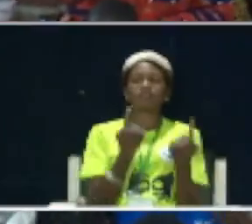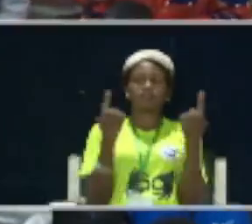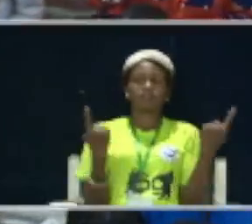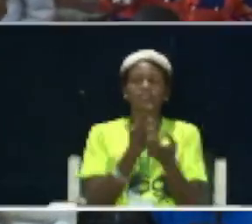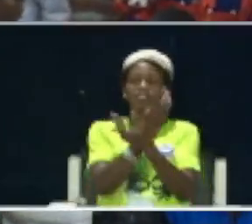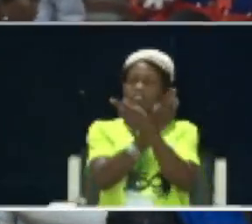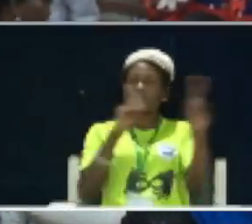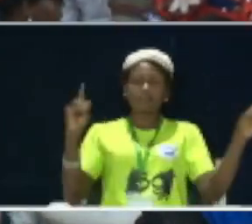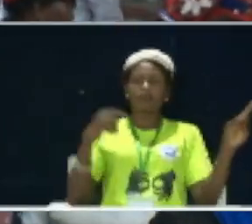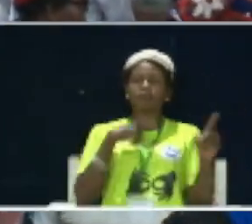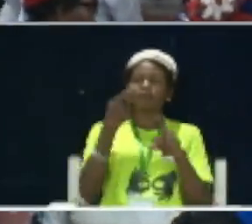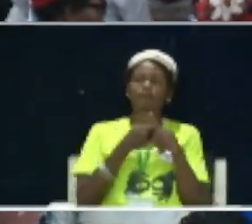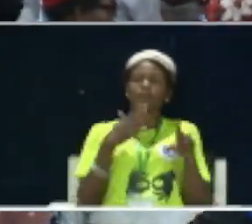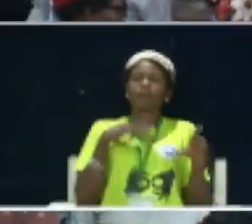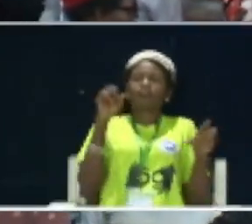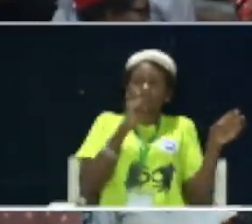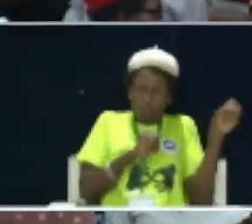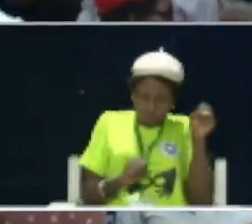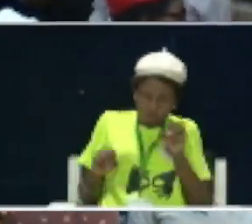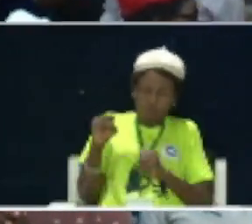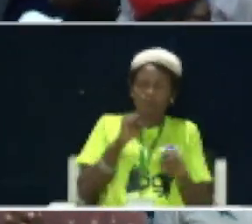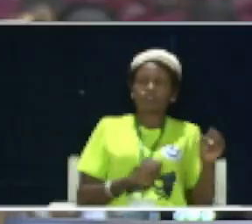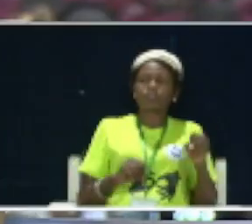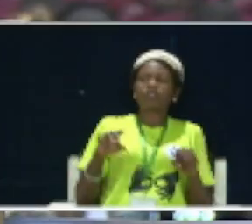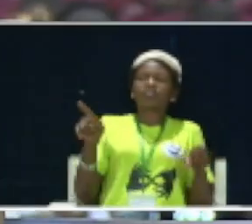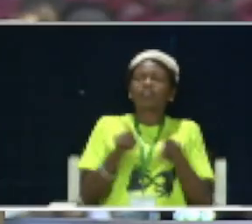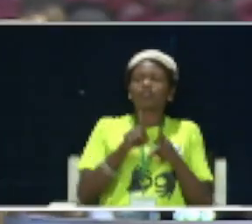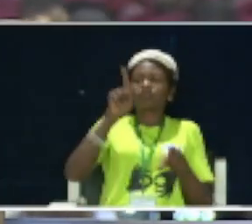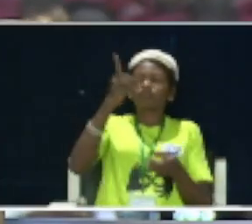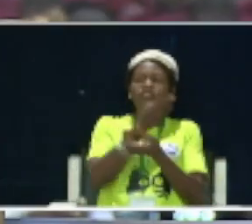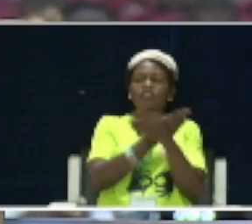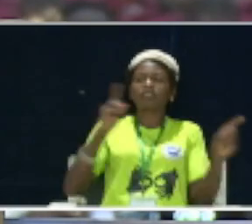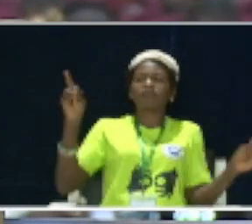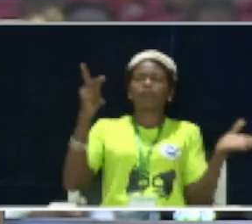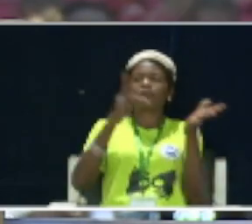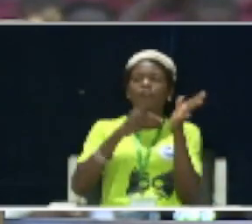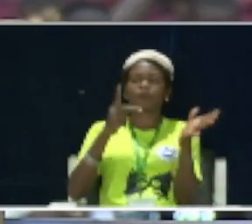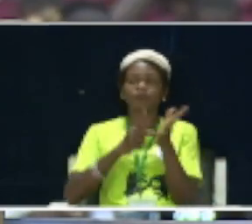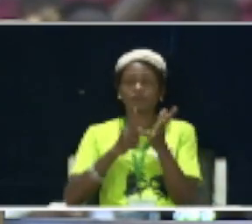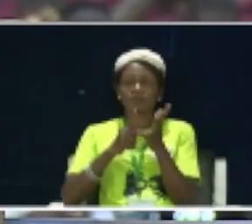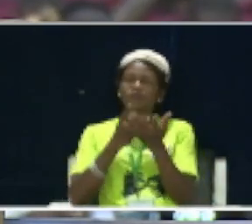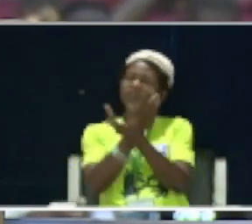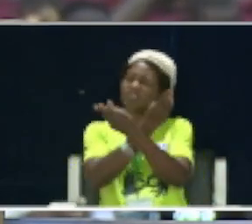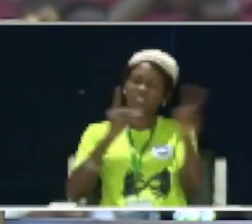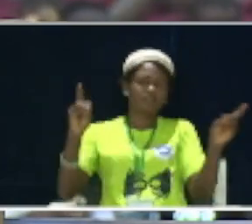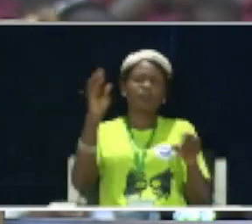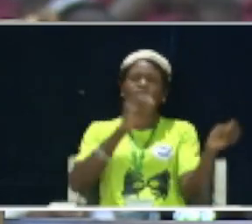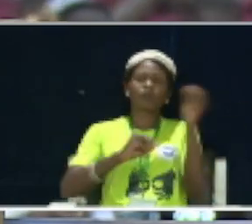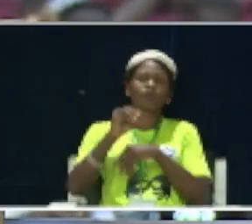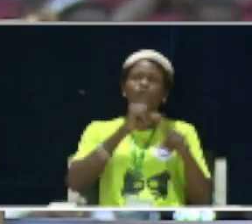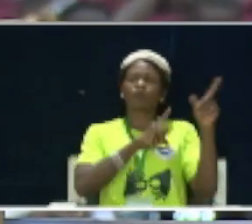Deliver me from my struggles, as you delivered Paul. Deliver me, O